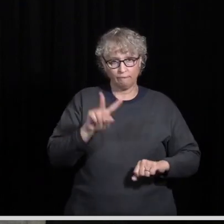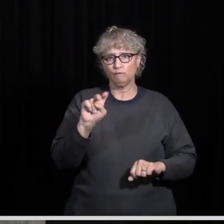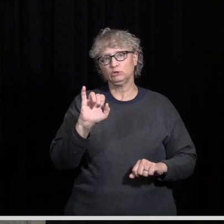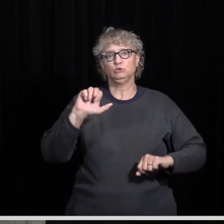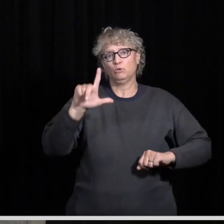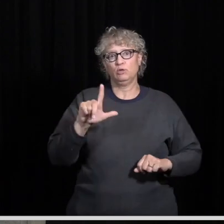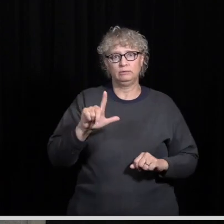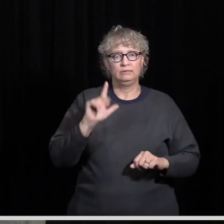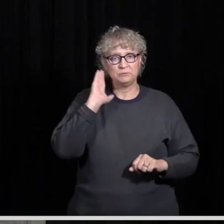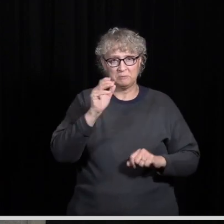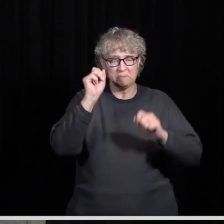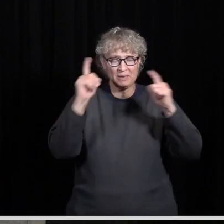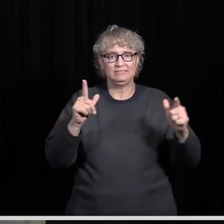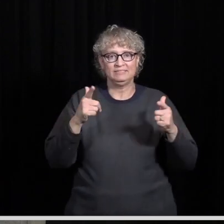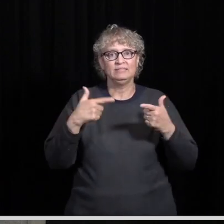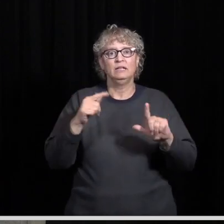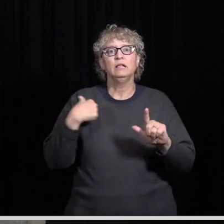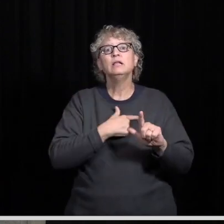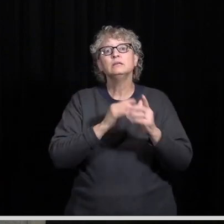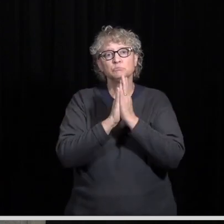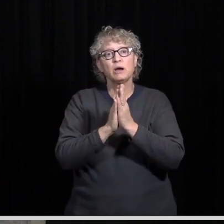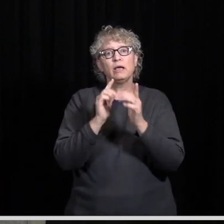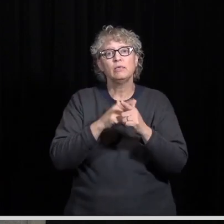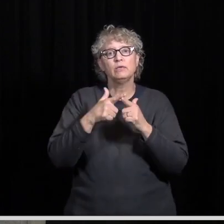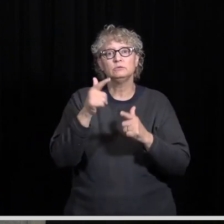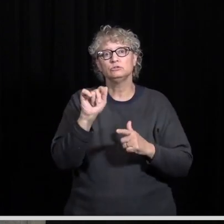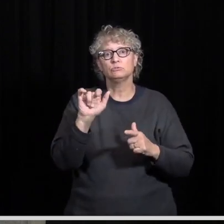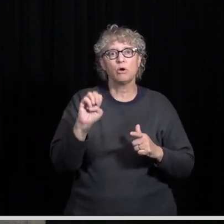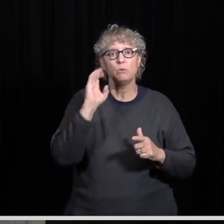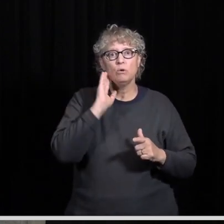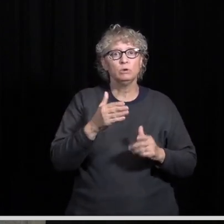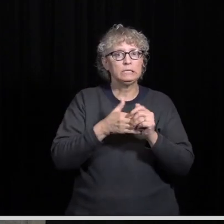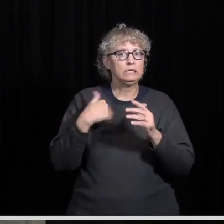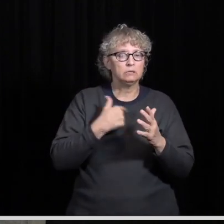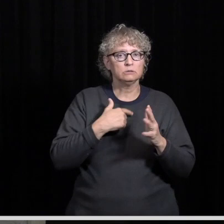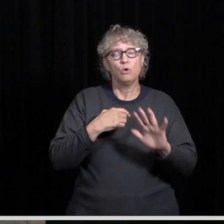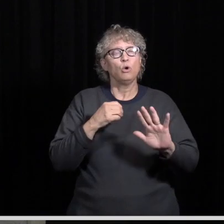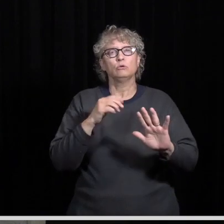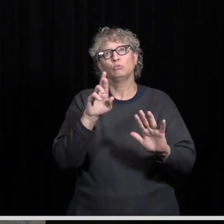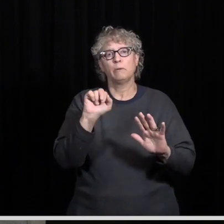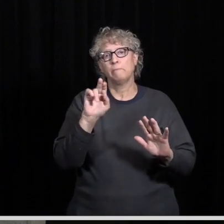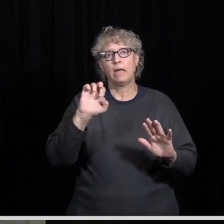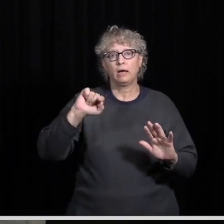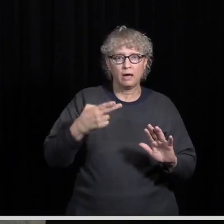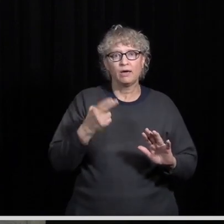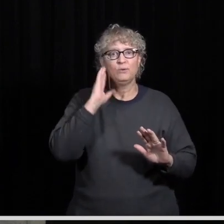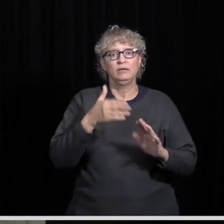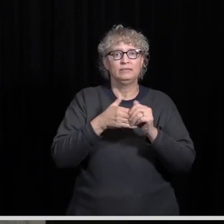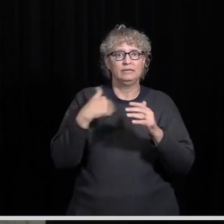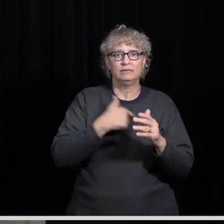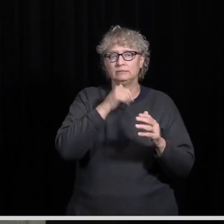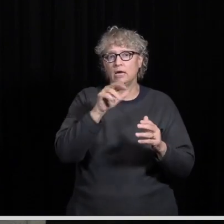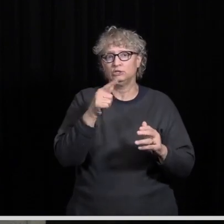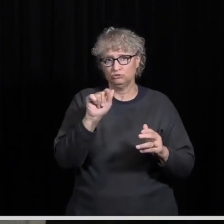So can't wait to see you there. Hey, let's pray. Then Pastor Jerome's going to lead us in worship, or Rebecca's going to lead us in worship, not Jerome. He's going to be